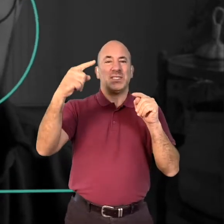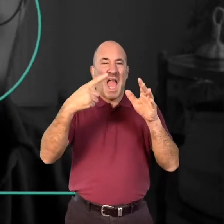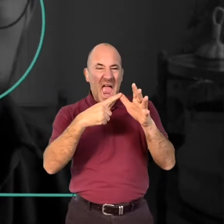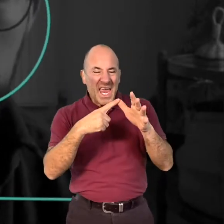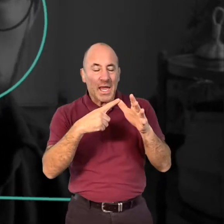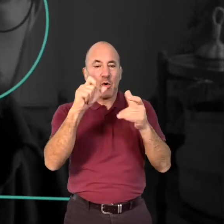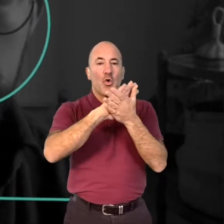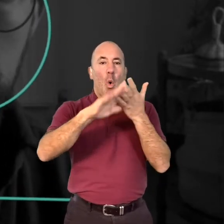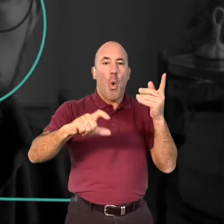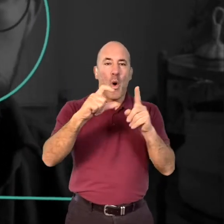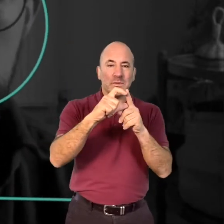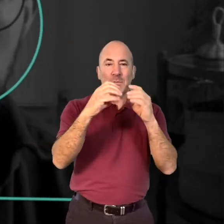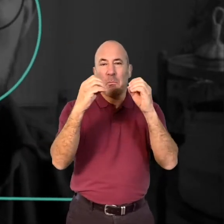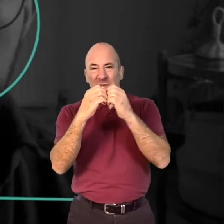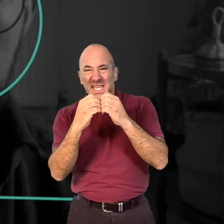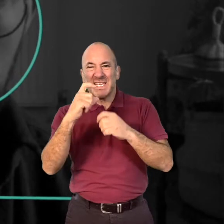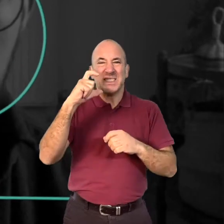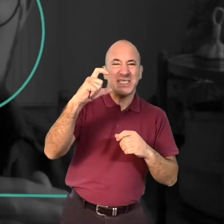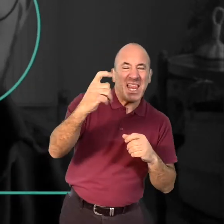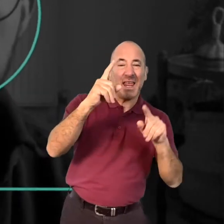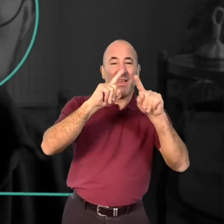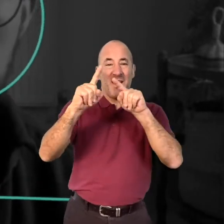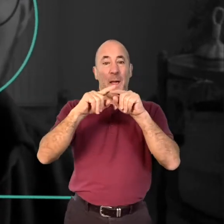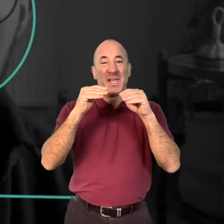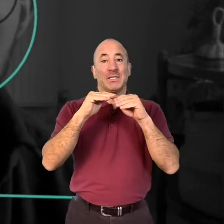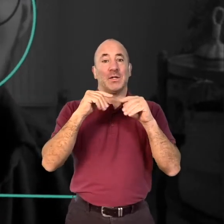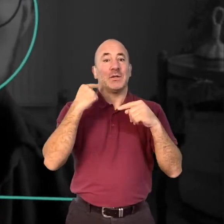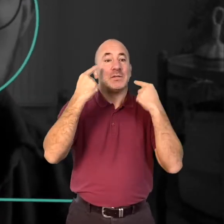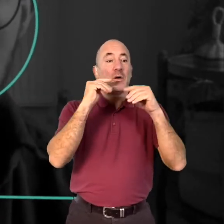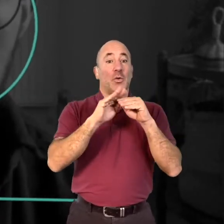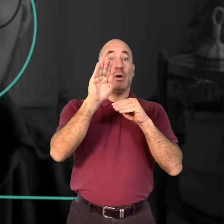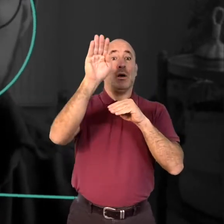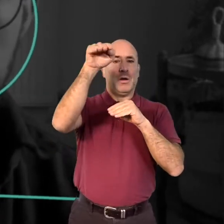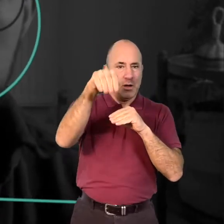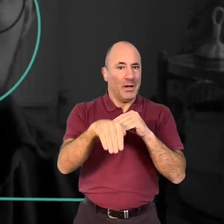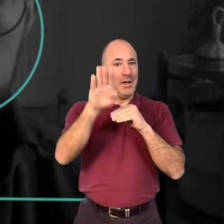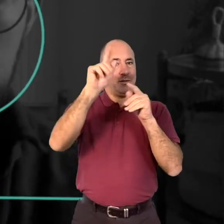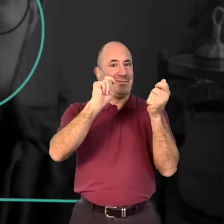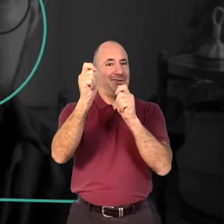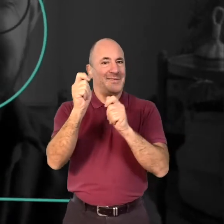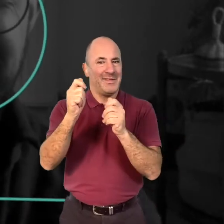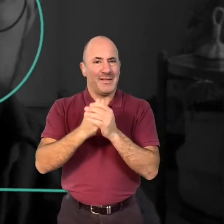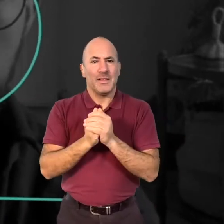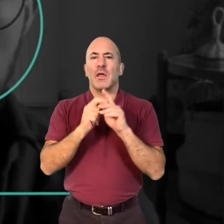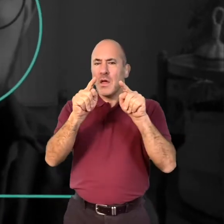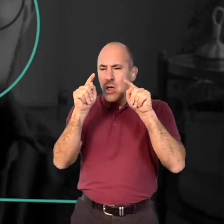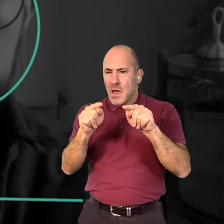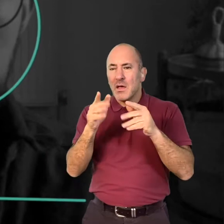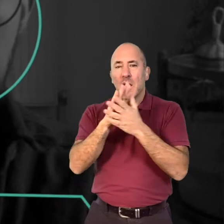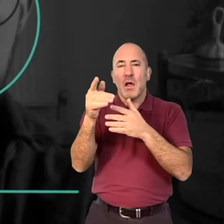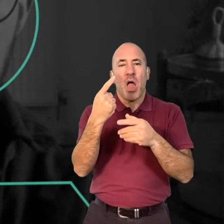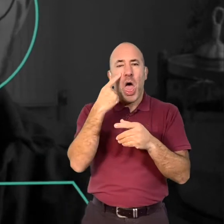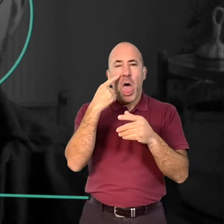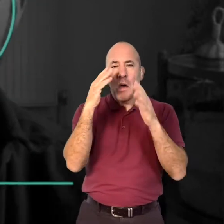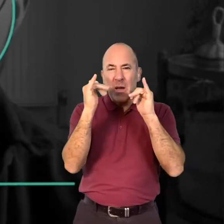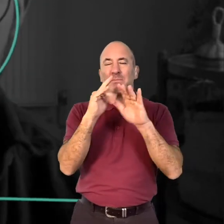A chord, B chord, C chord, and so on, and that will change the pitch of the note as well. Now it does say here that it's experimental, so you